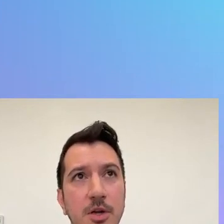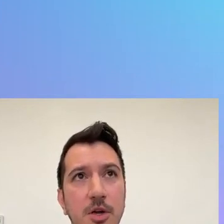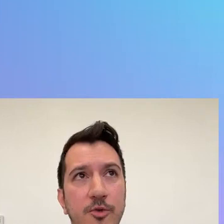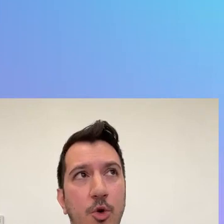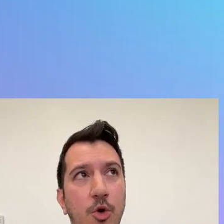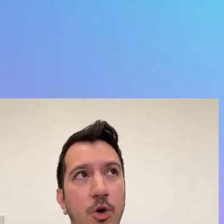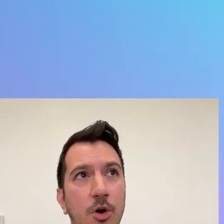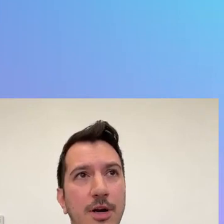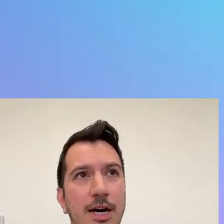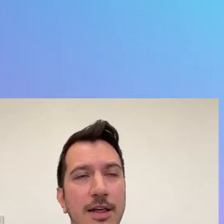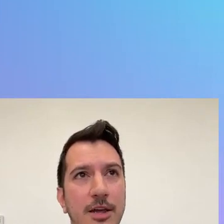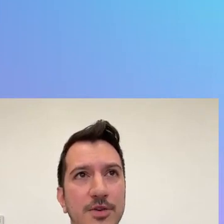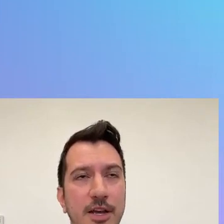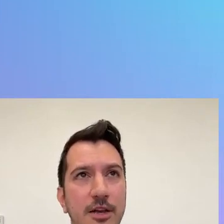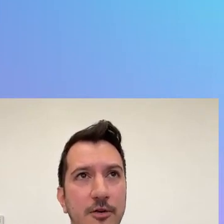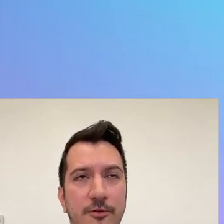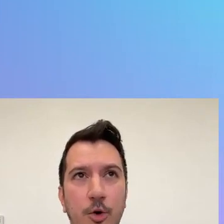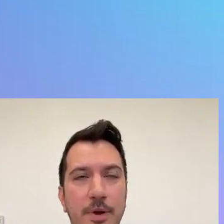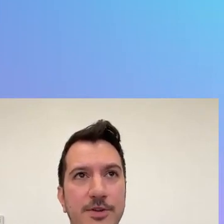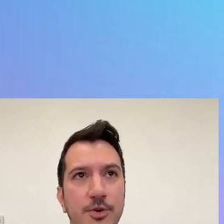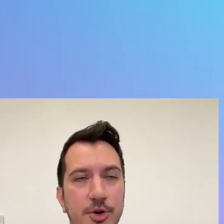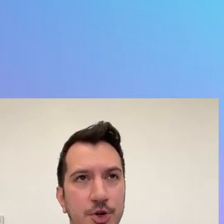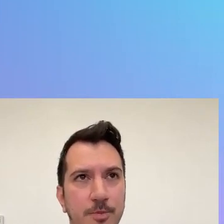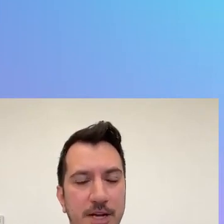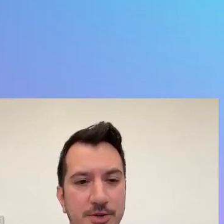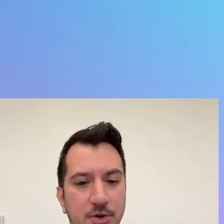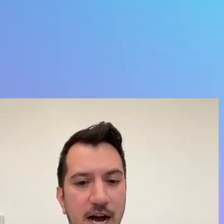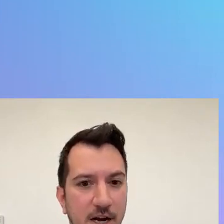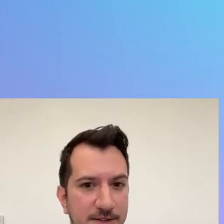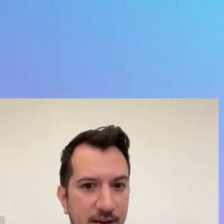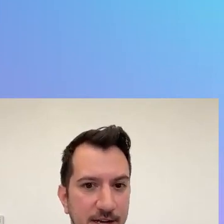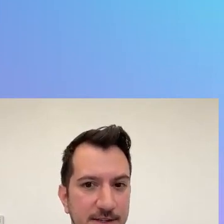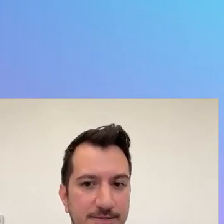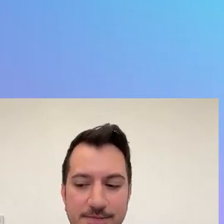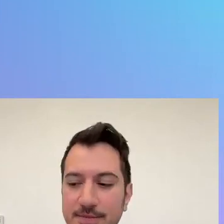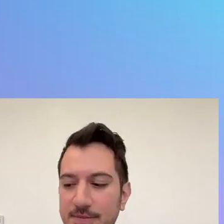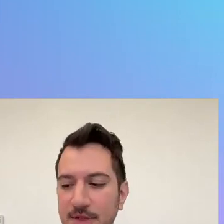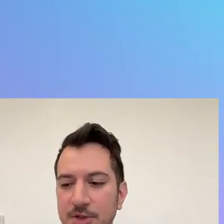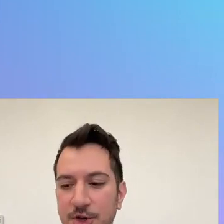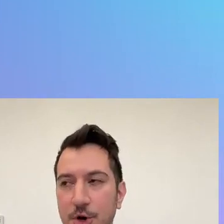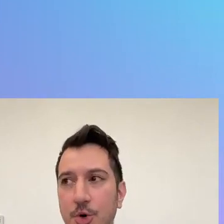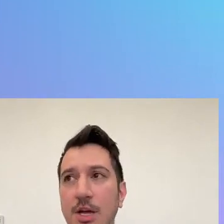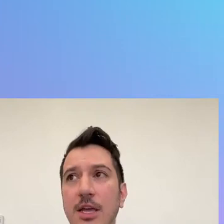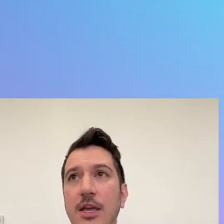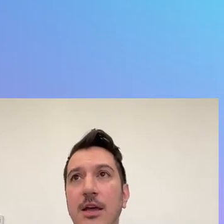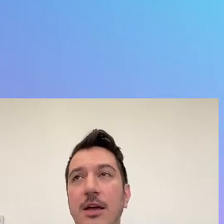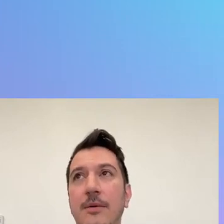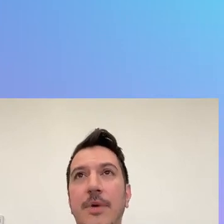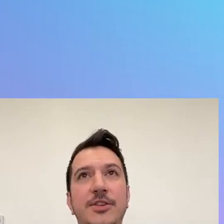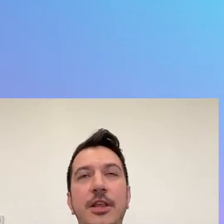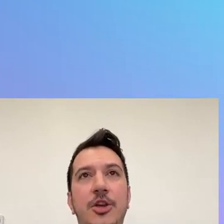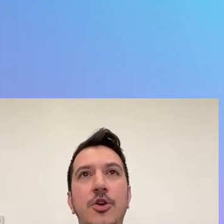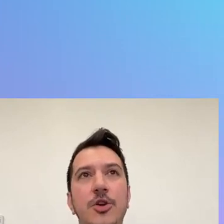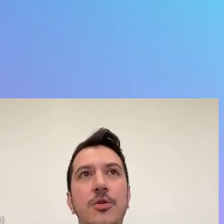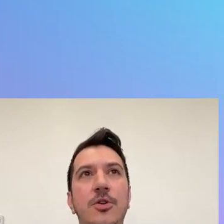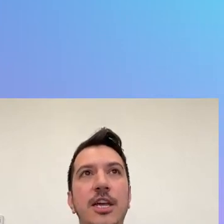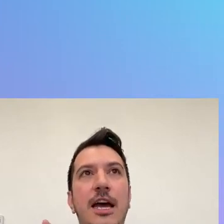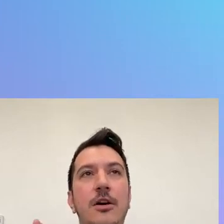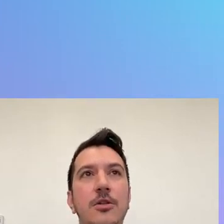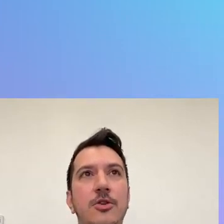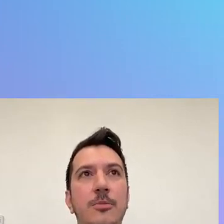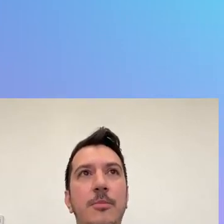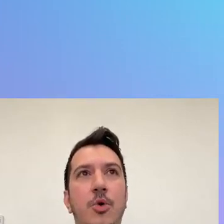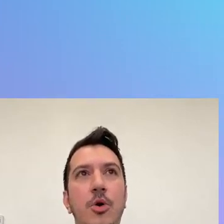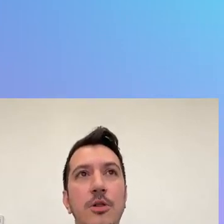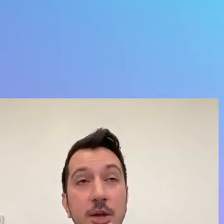minimum for, I think it was like either 4 pixel or 2 pixel icon size. So basically like you're looking